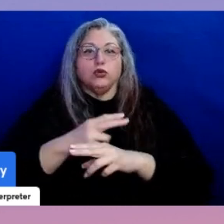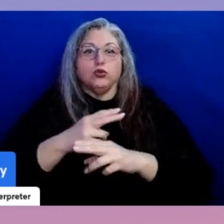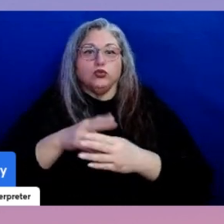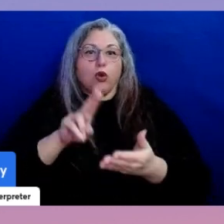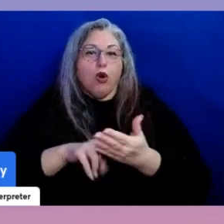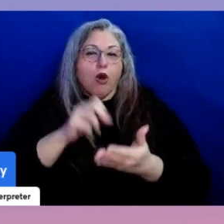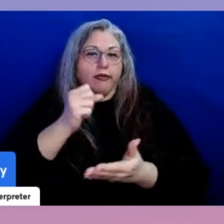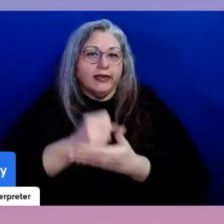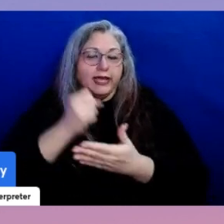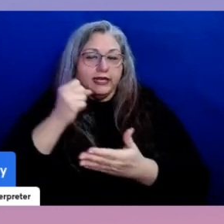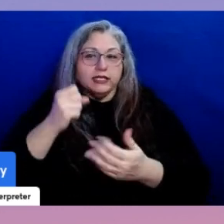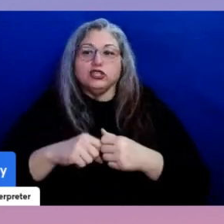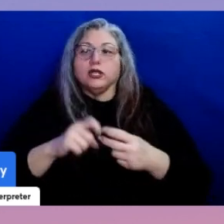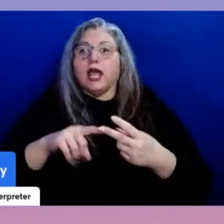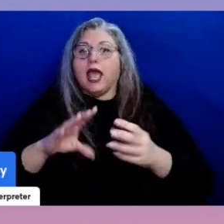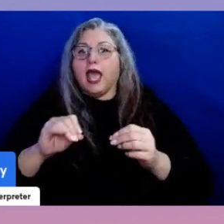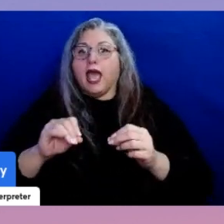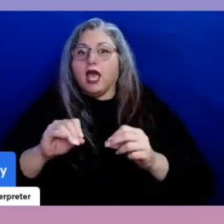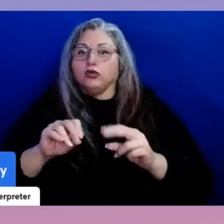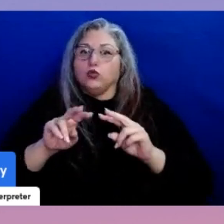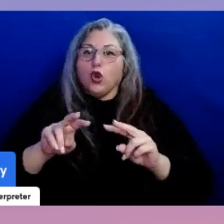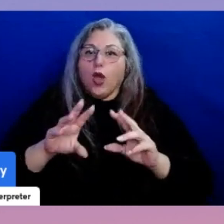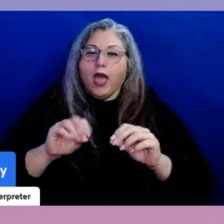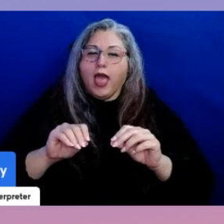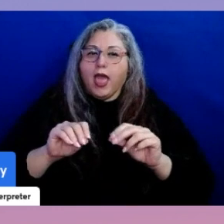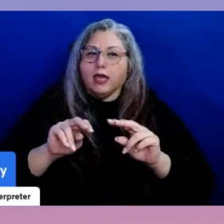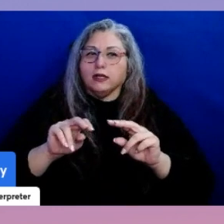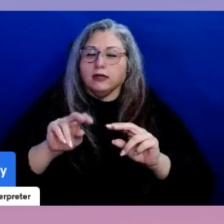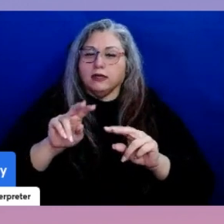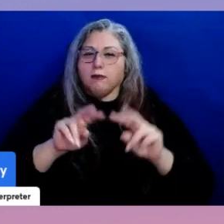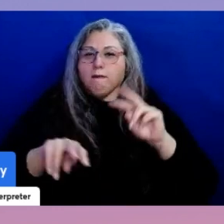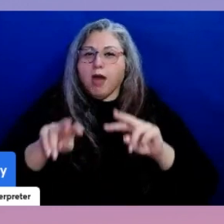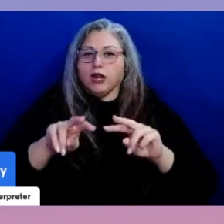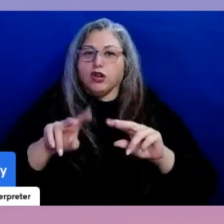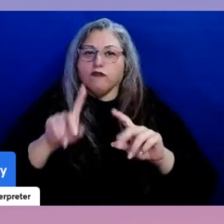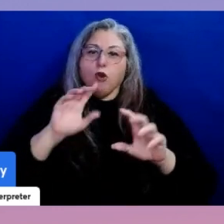logging and monitoring to keep track of performance and availability.